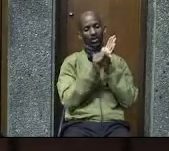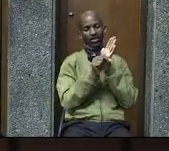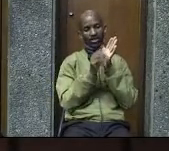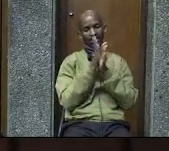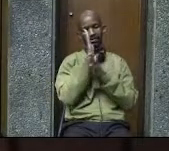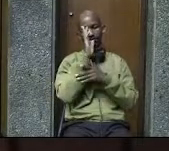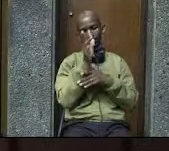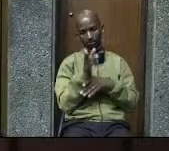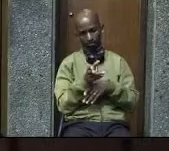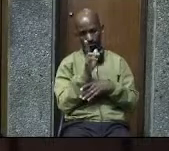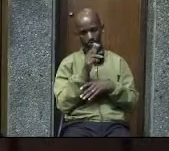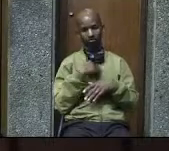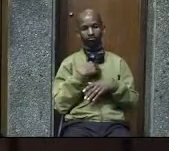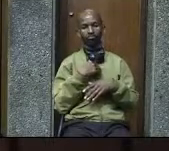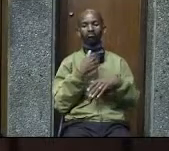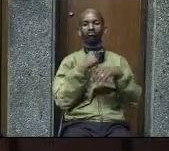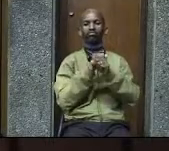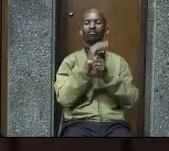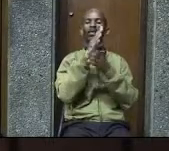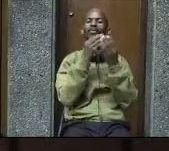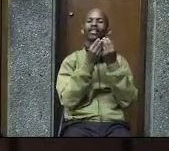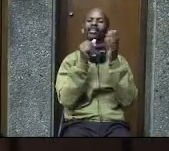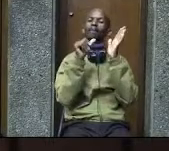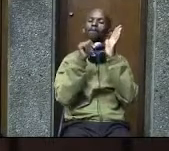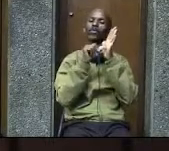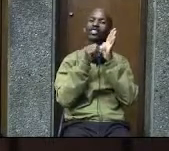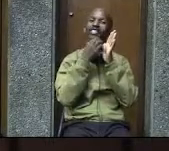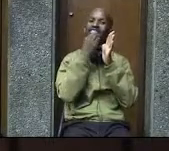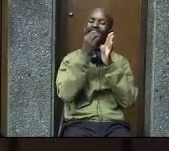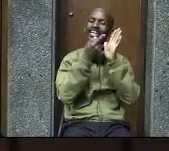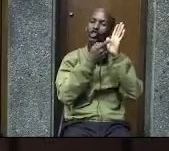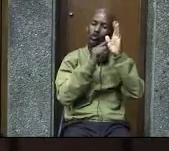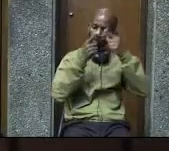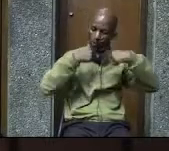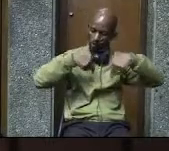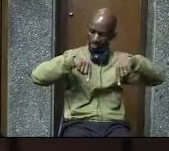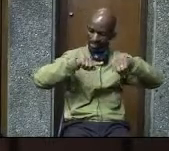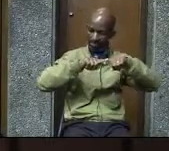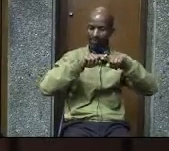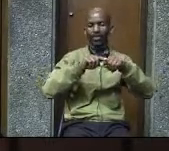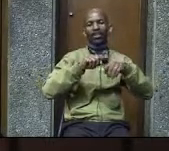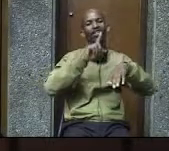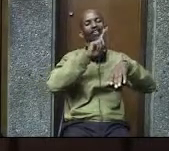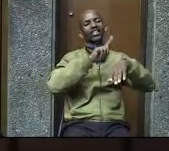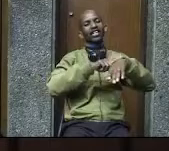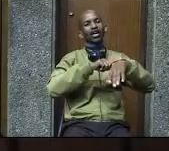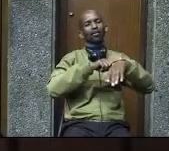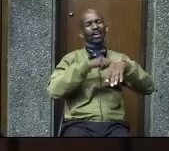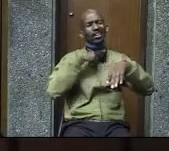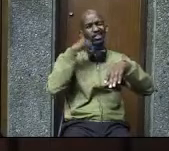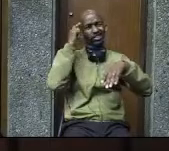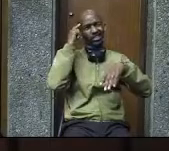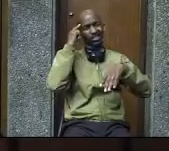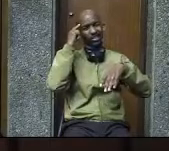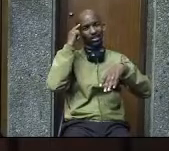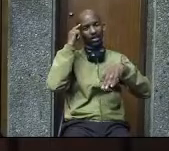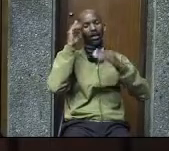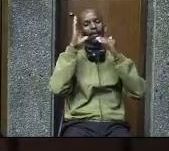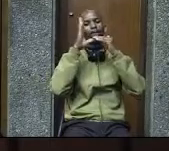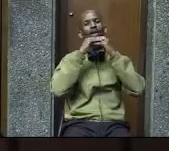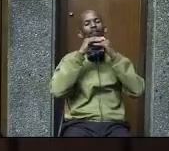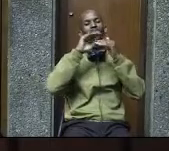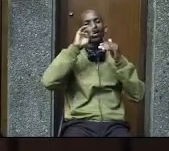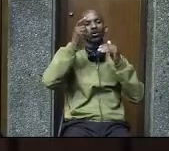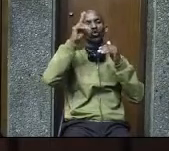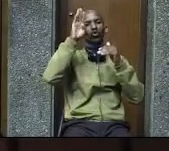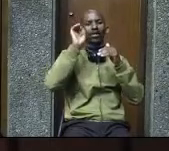and then abe a etsa nthwengwe ya bohlokwa a re bontsha the time frames. I think member Nube